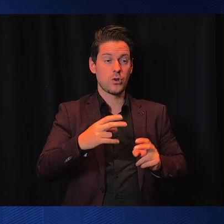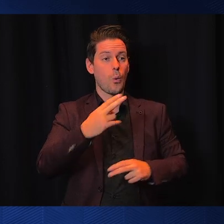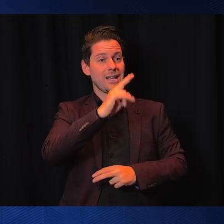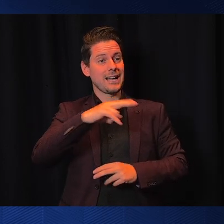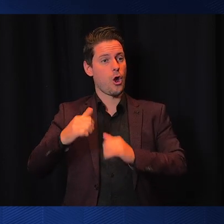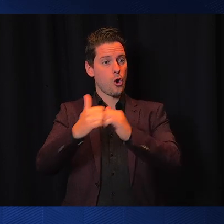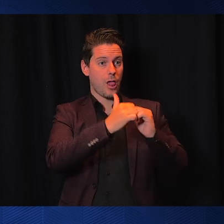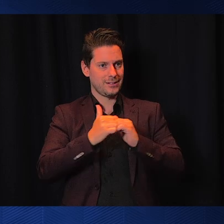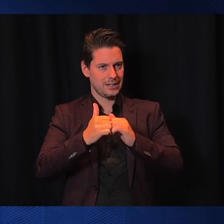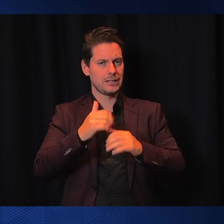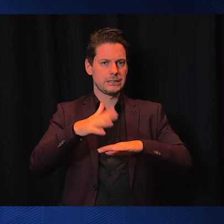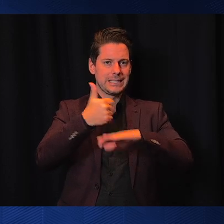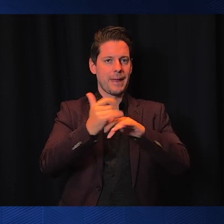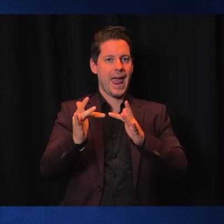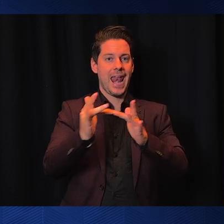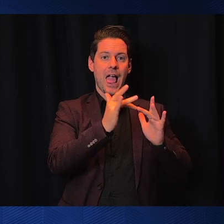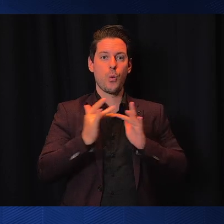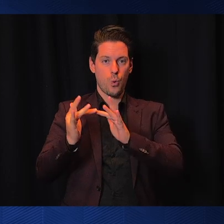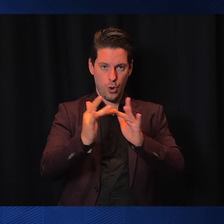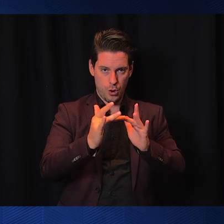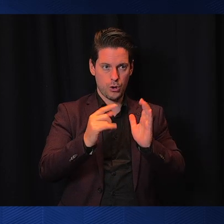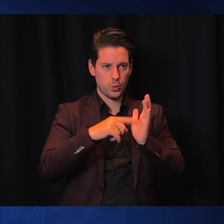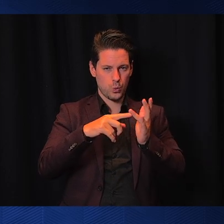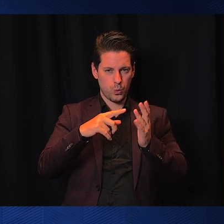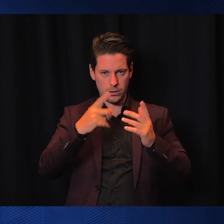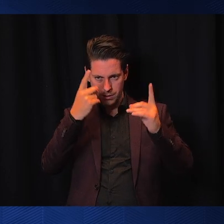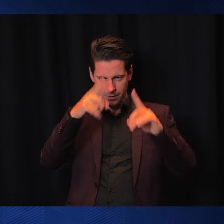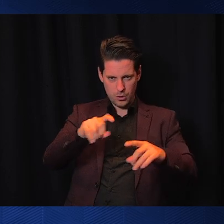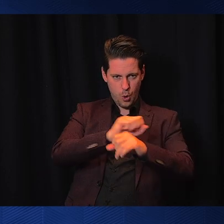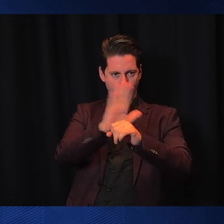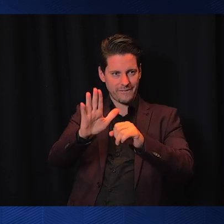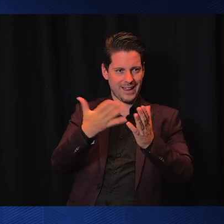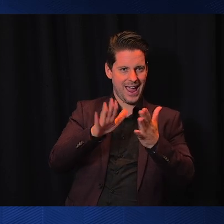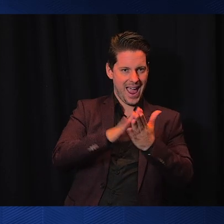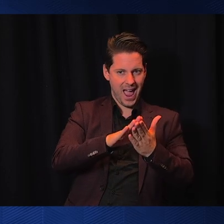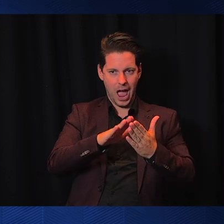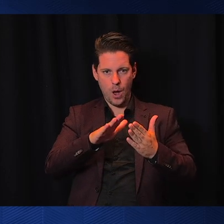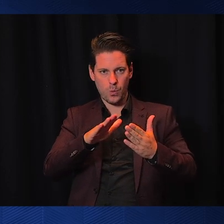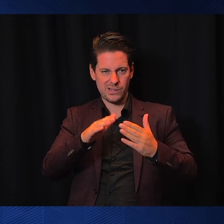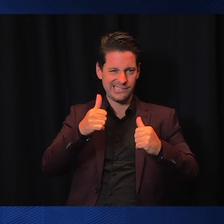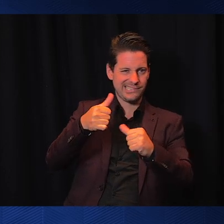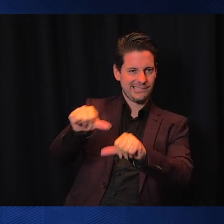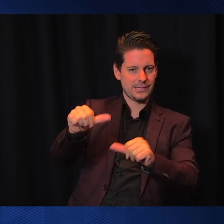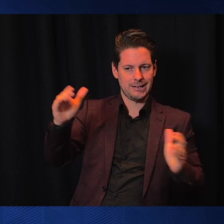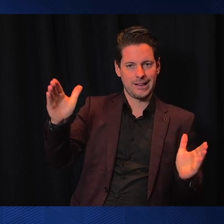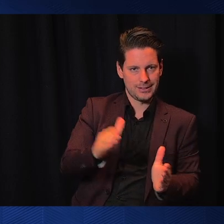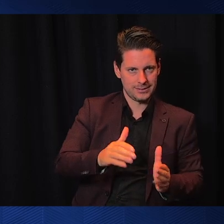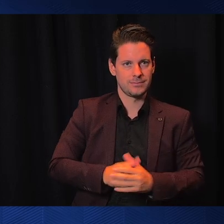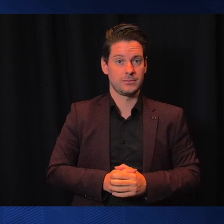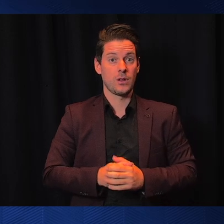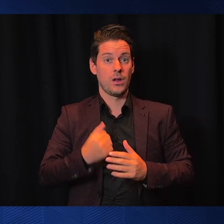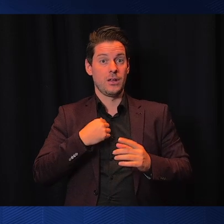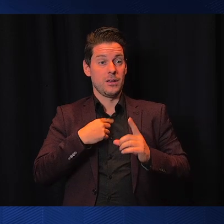a network for response to pandemic. Around 400, 450 NGOs get together, meet every